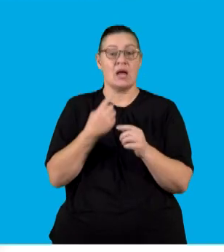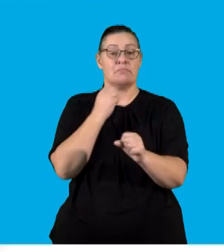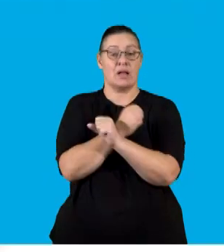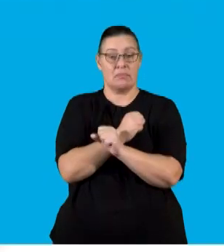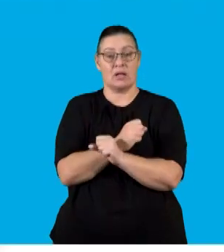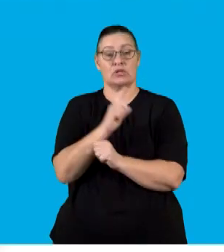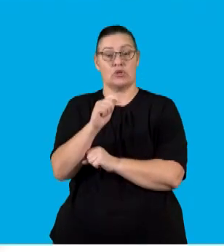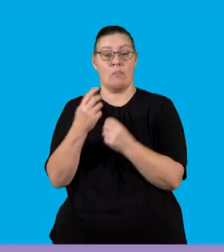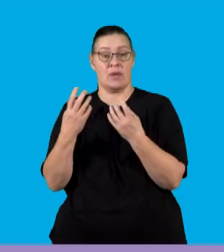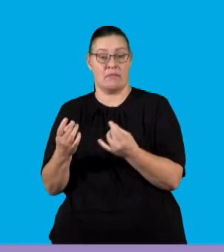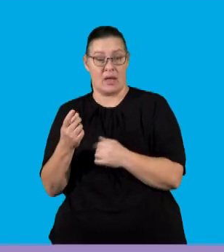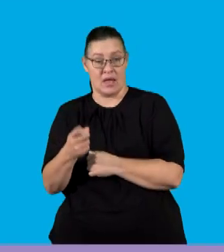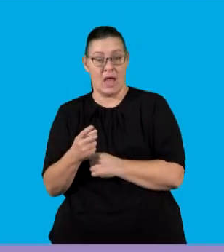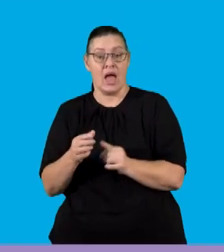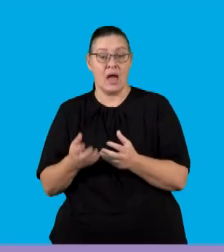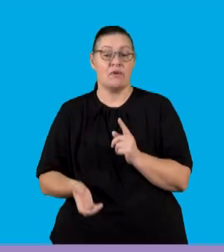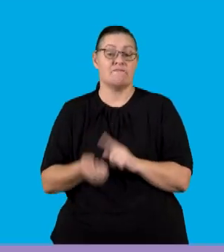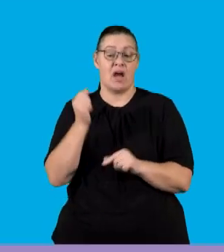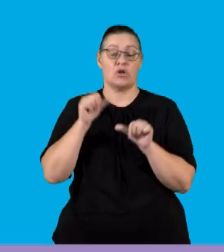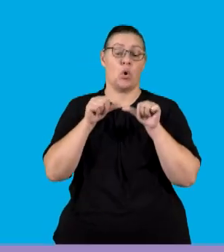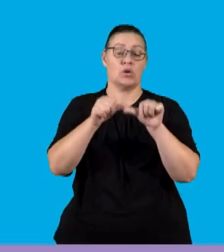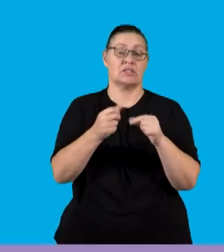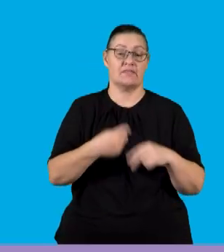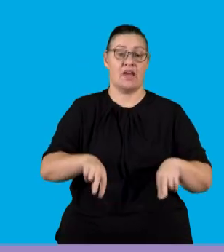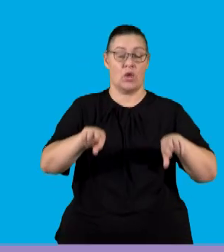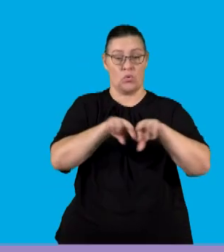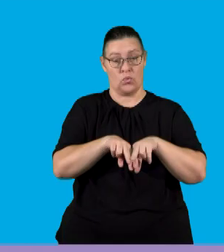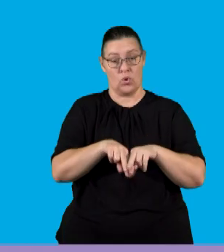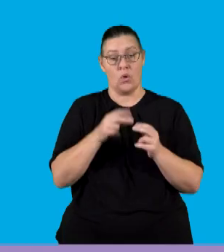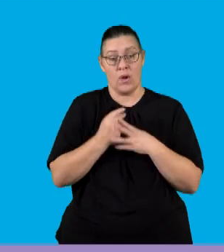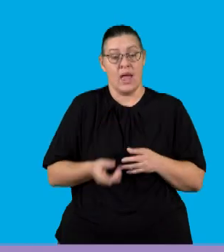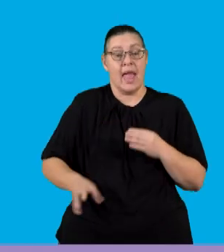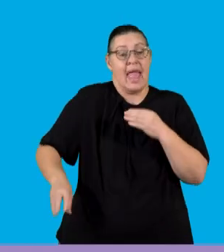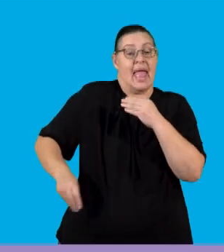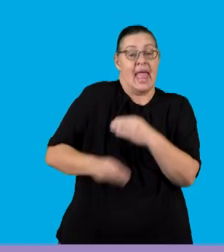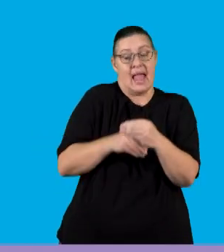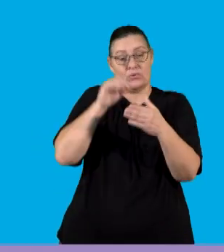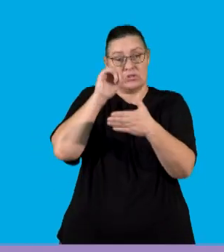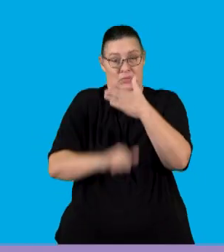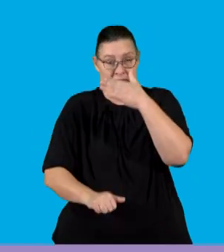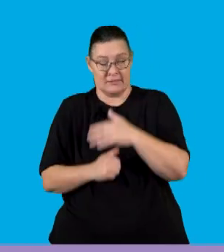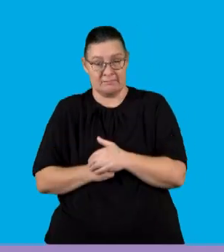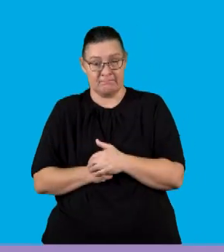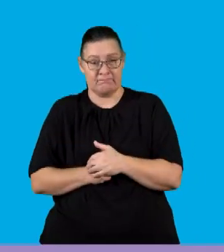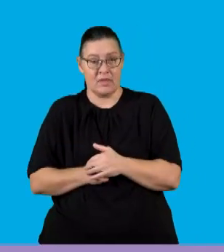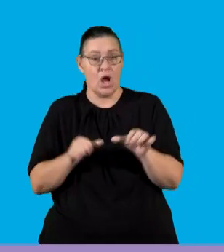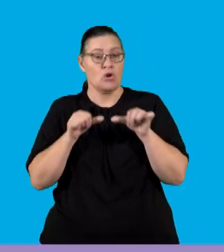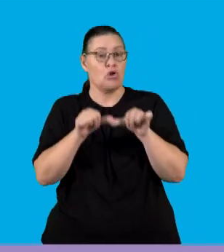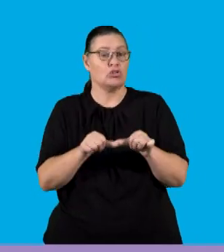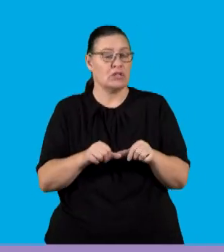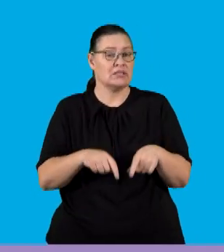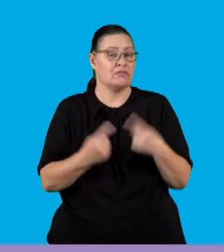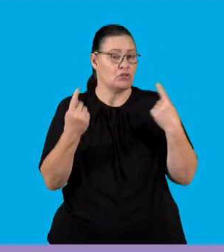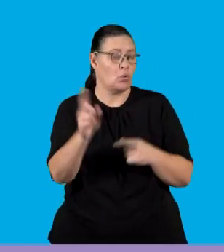multiply it by the term number, and find that constant value that we are going to add or subtract. So what is